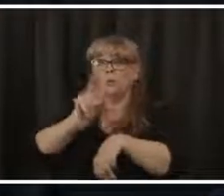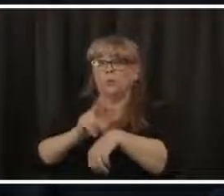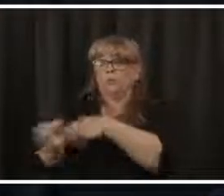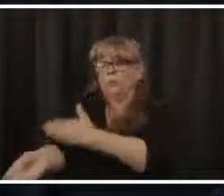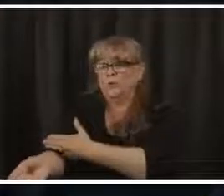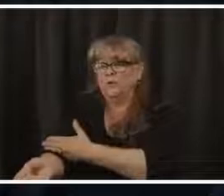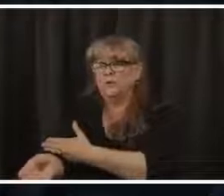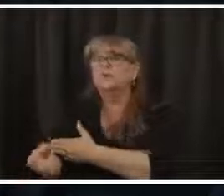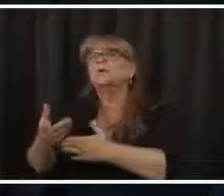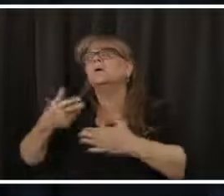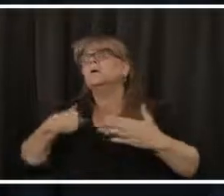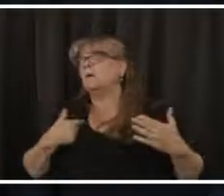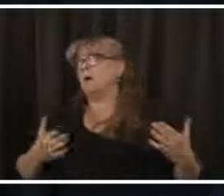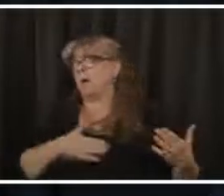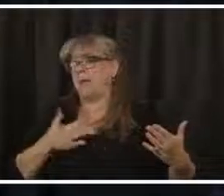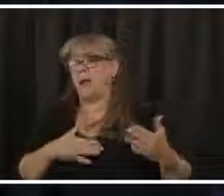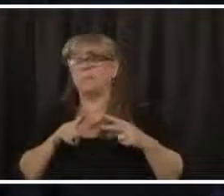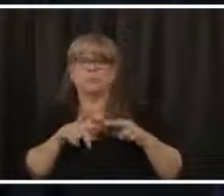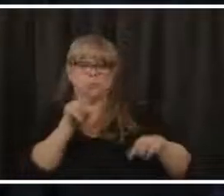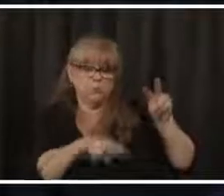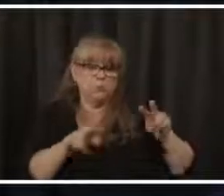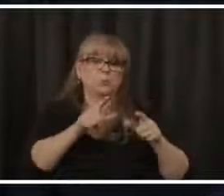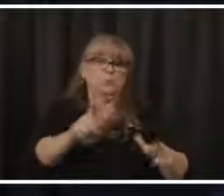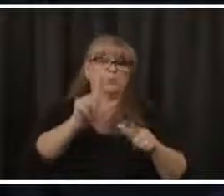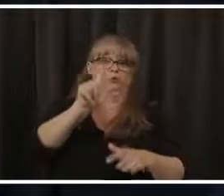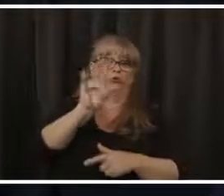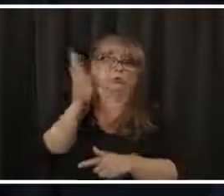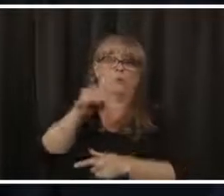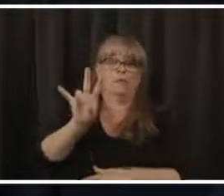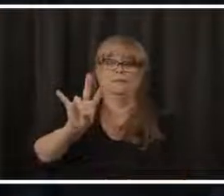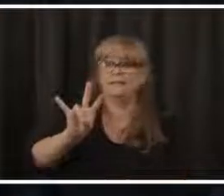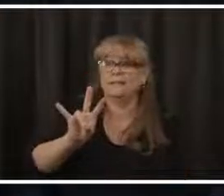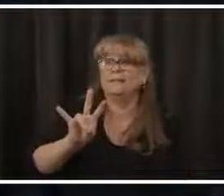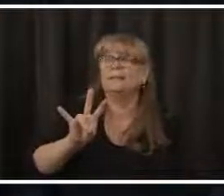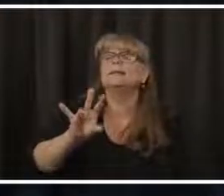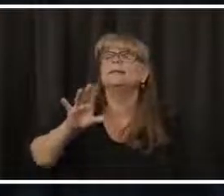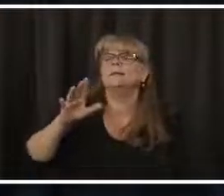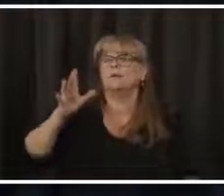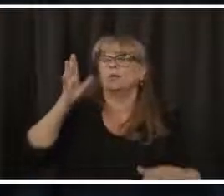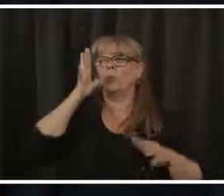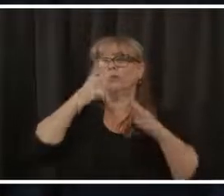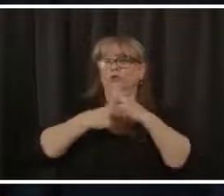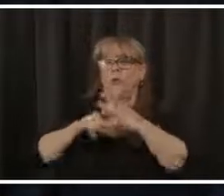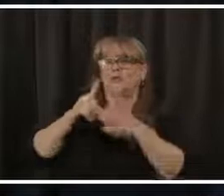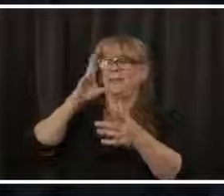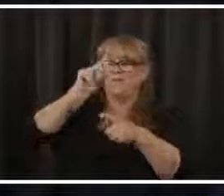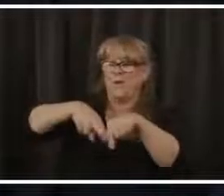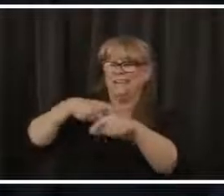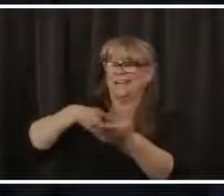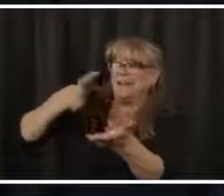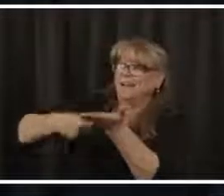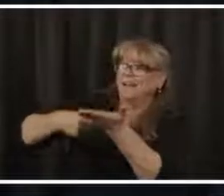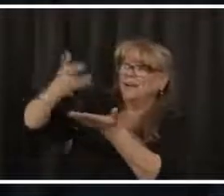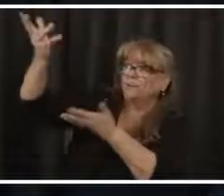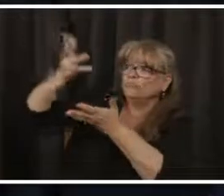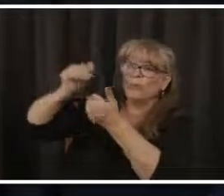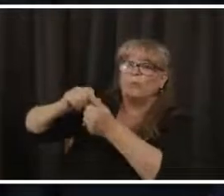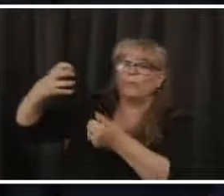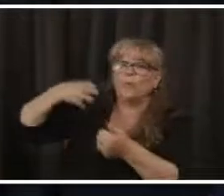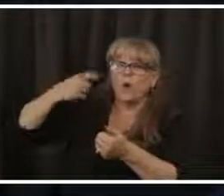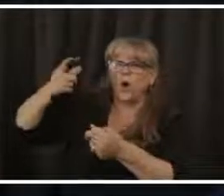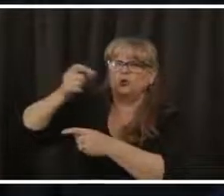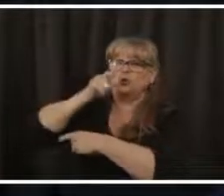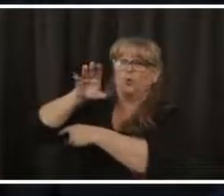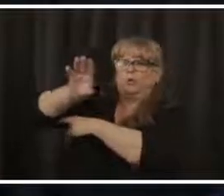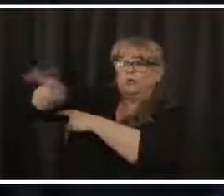do that. I would expect it's more likely to start with working with employers that have graveyard shifts and making it available at those